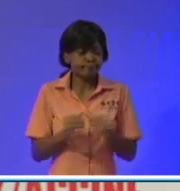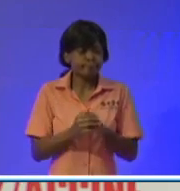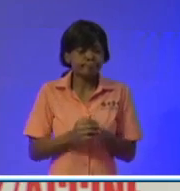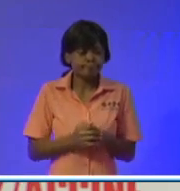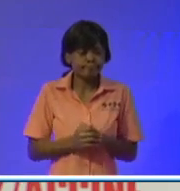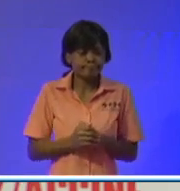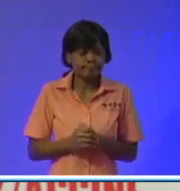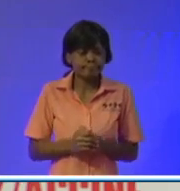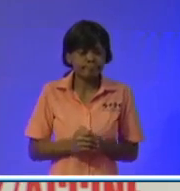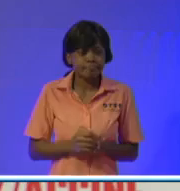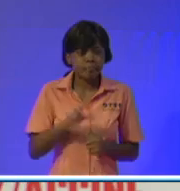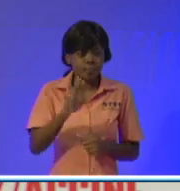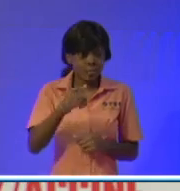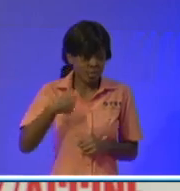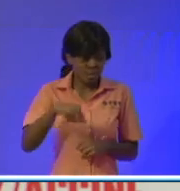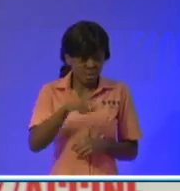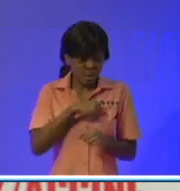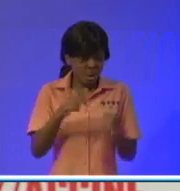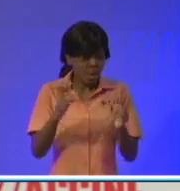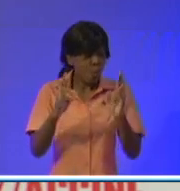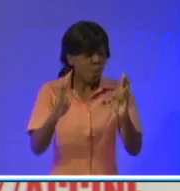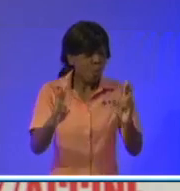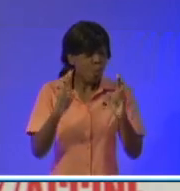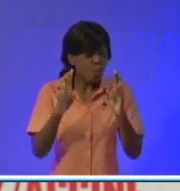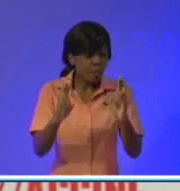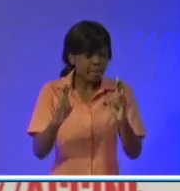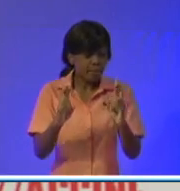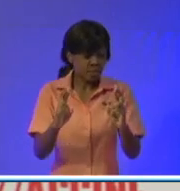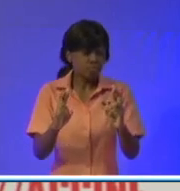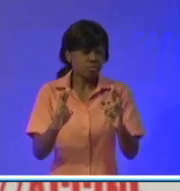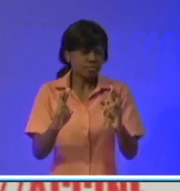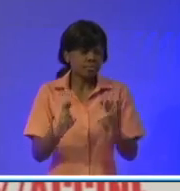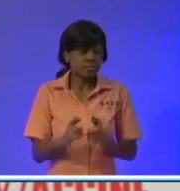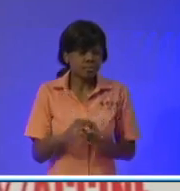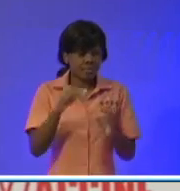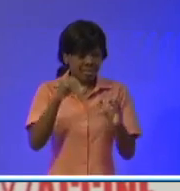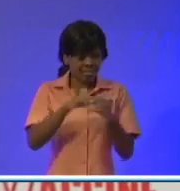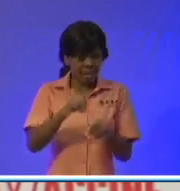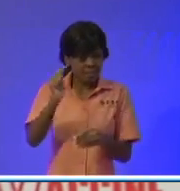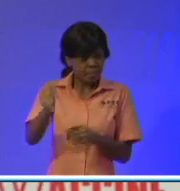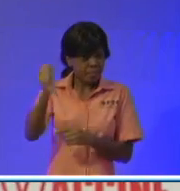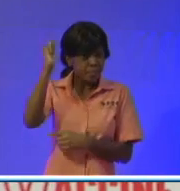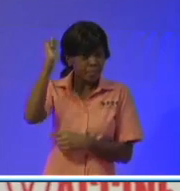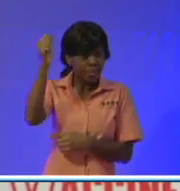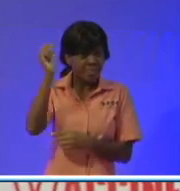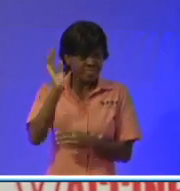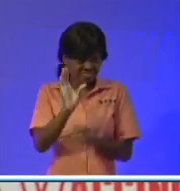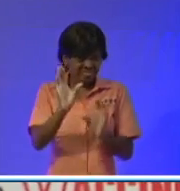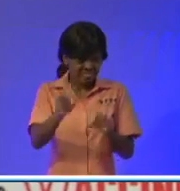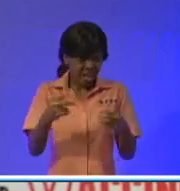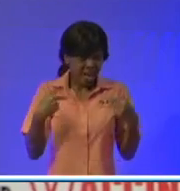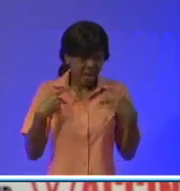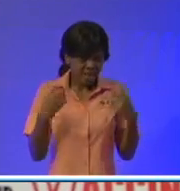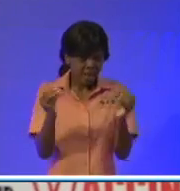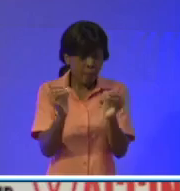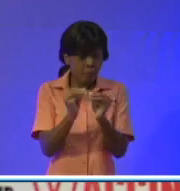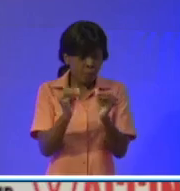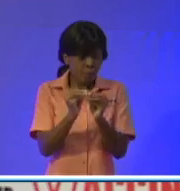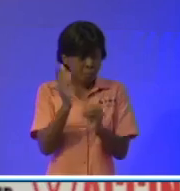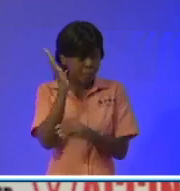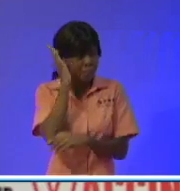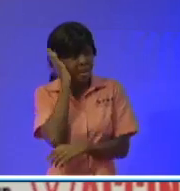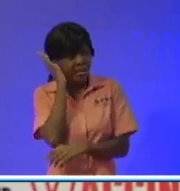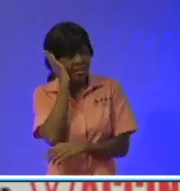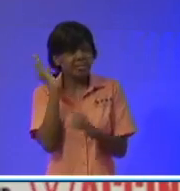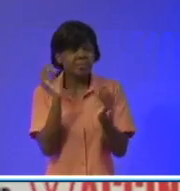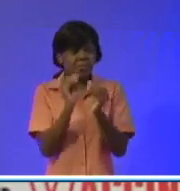hope that everything goes well today in Tobago. And you just heard me say that we have